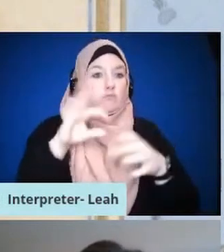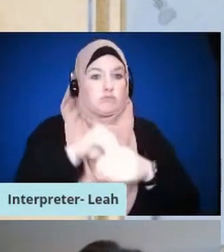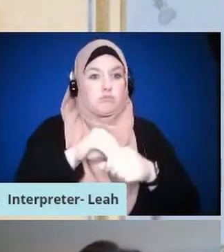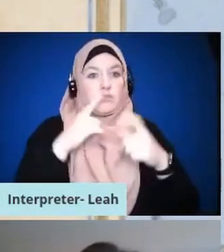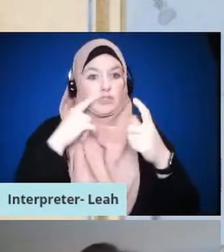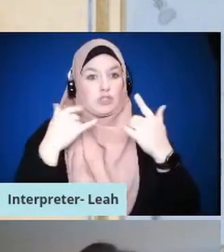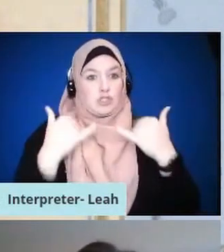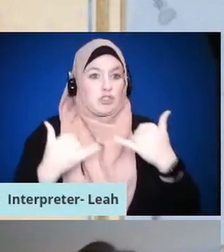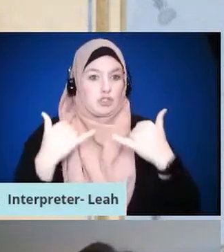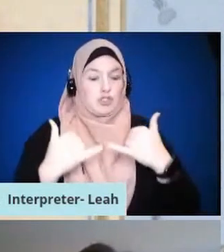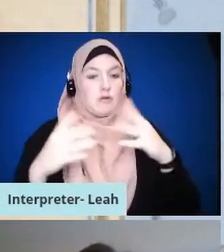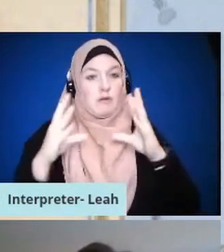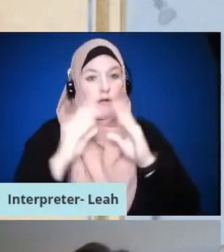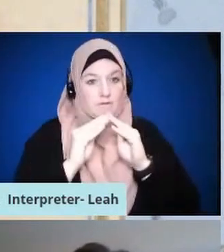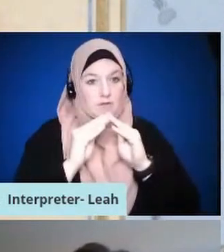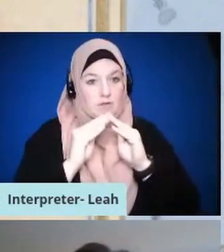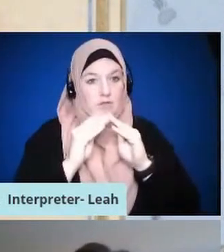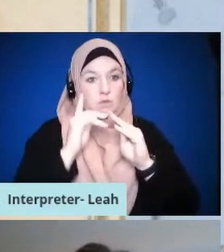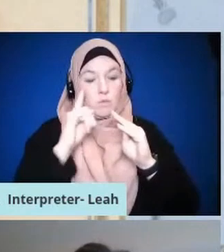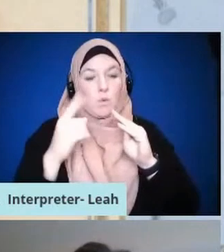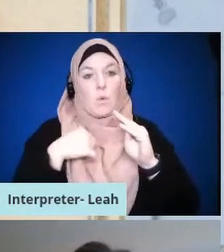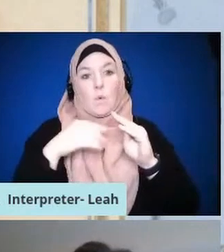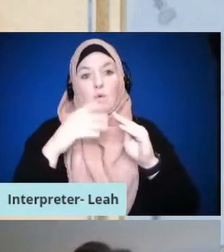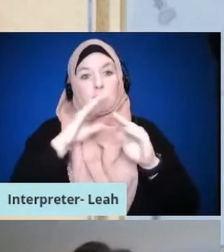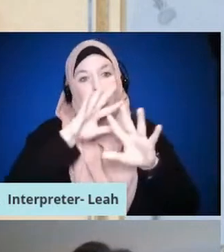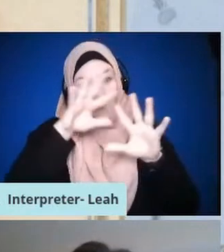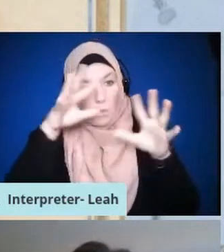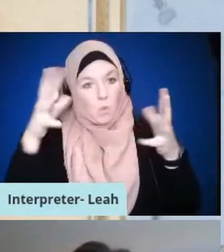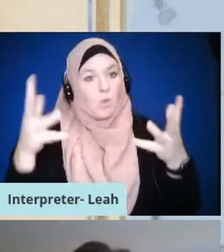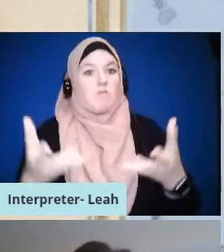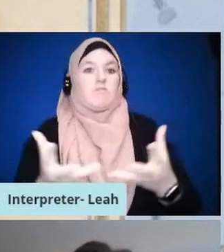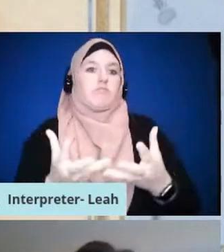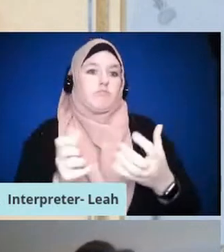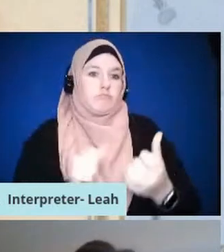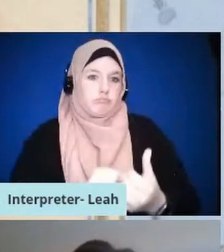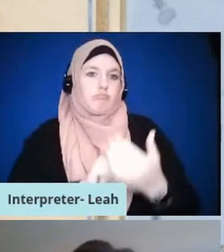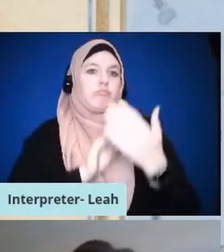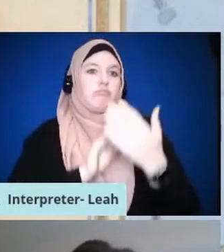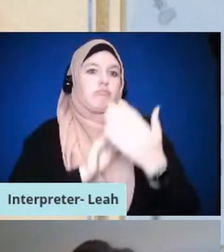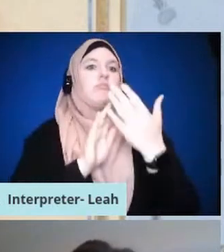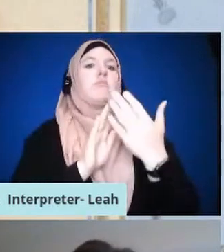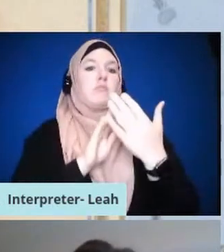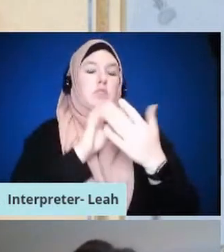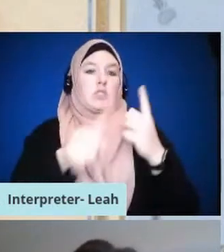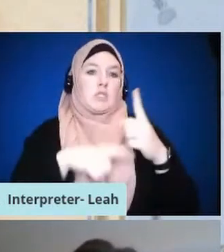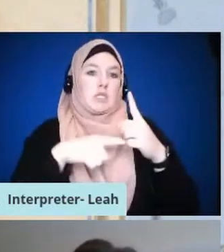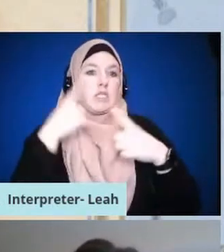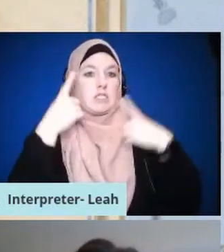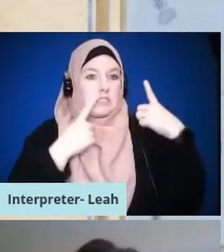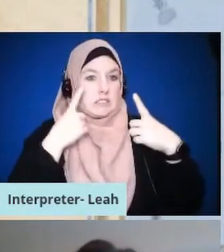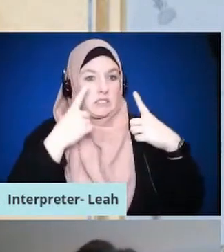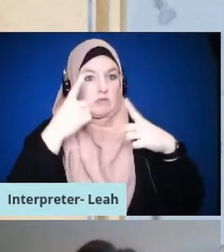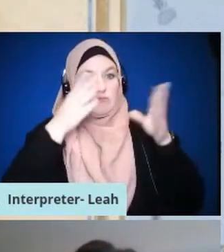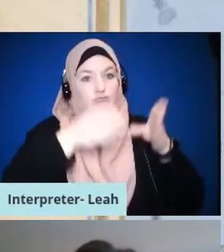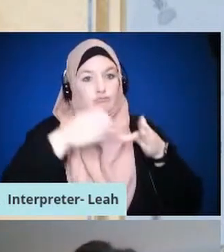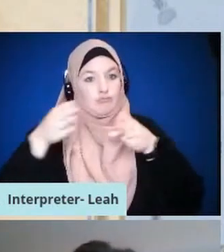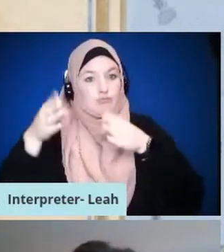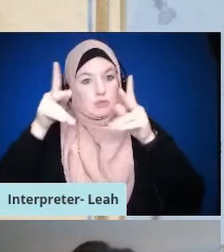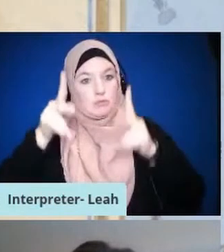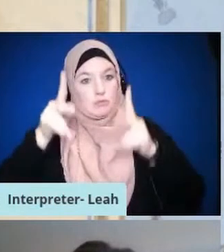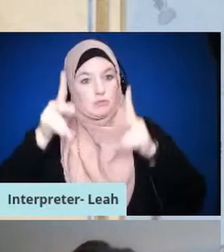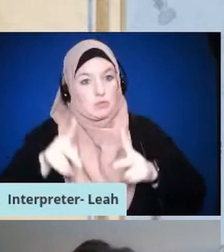current conference are the holistic approach and that considers individual differences,